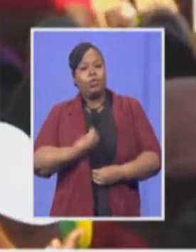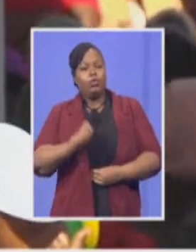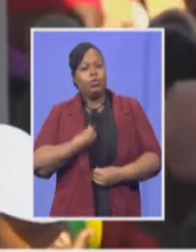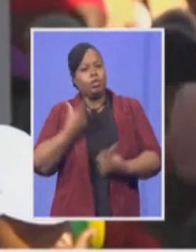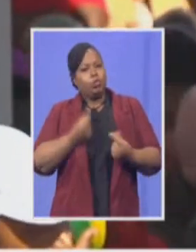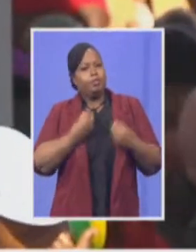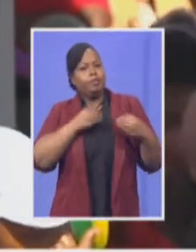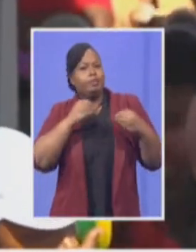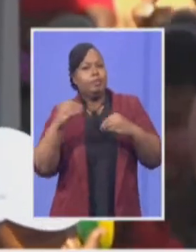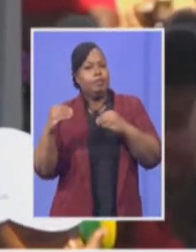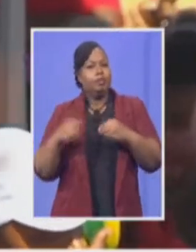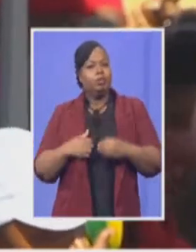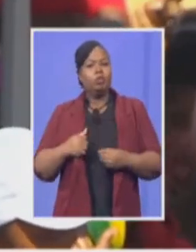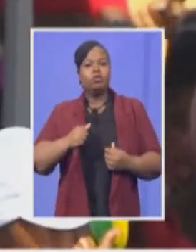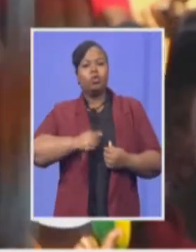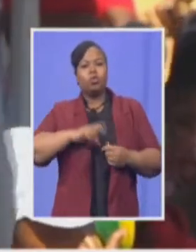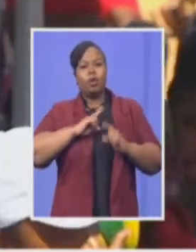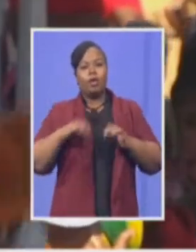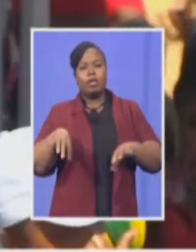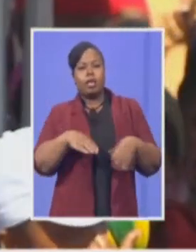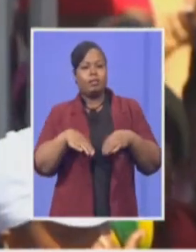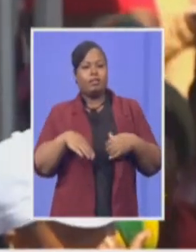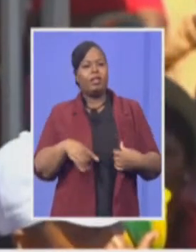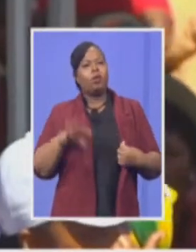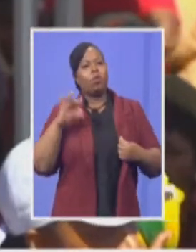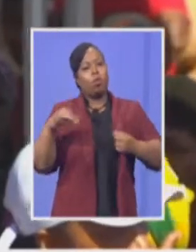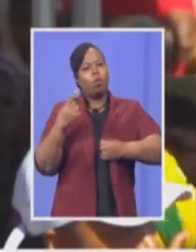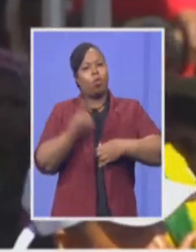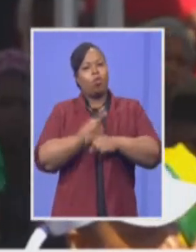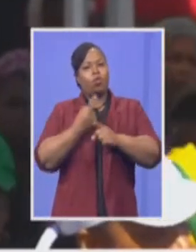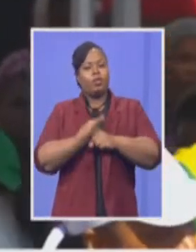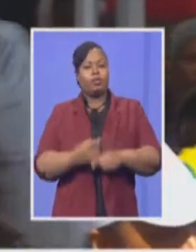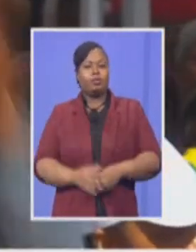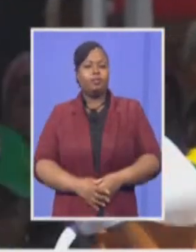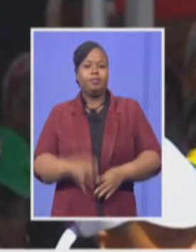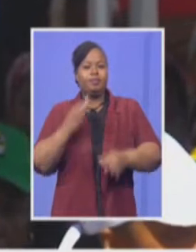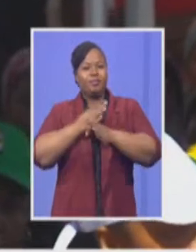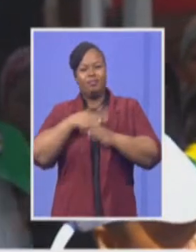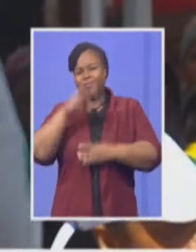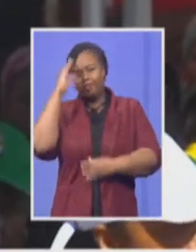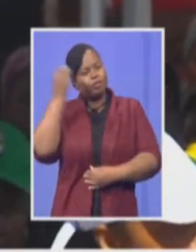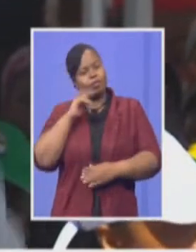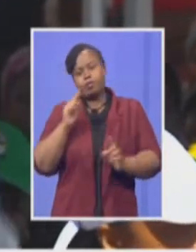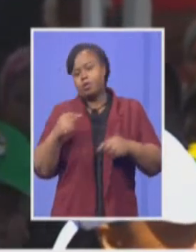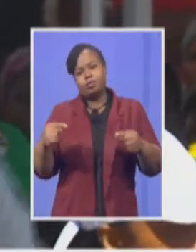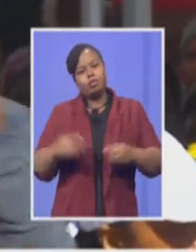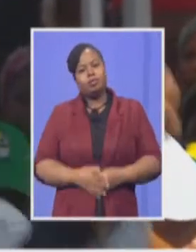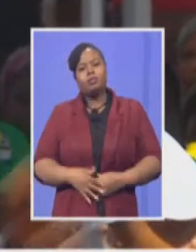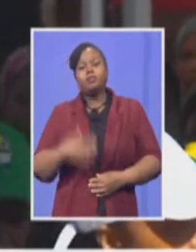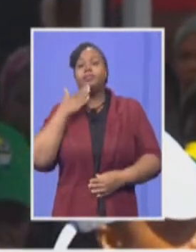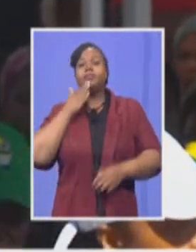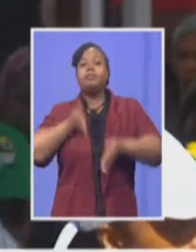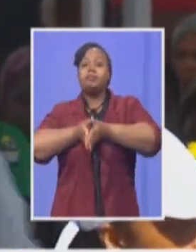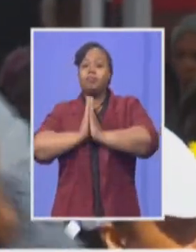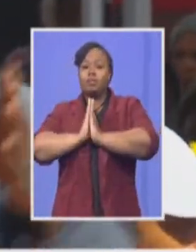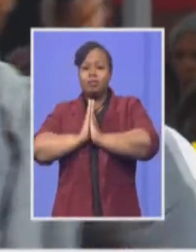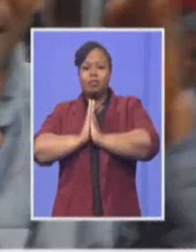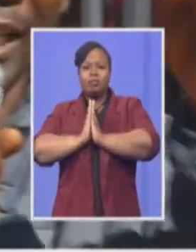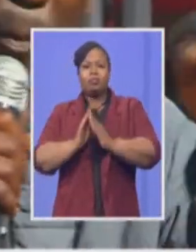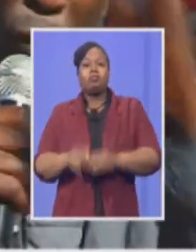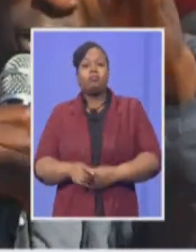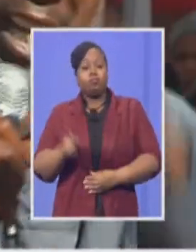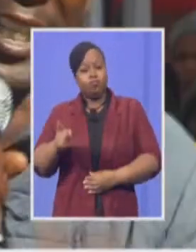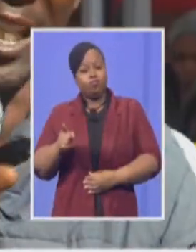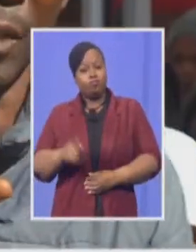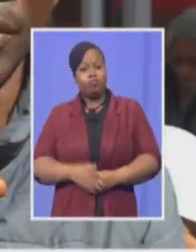so that it be active every time. It can be. And I want to also ask